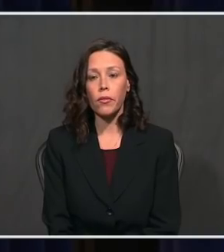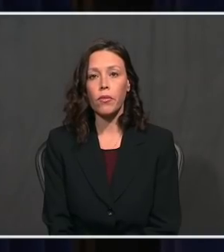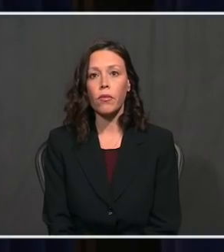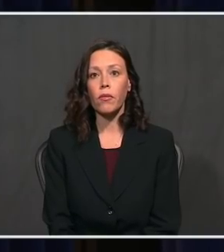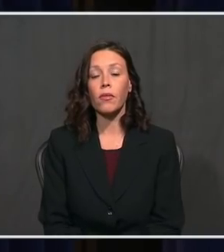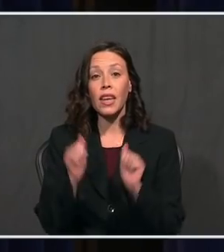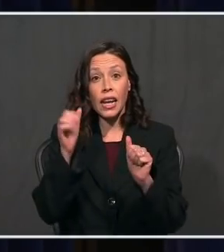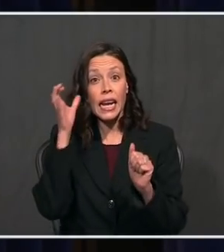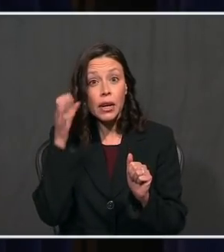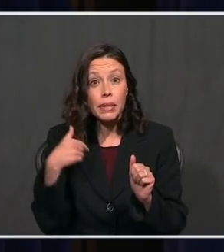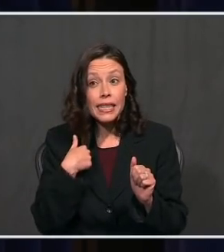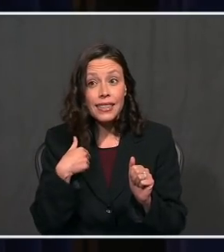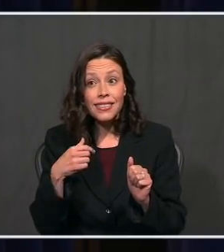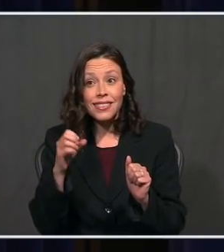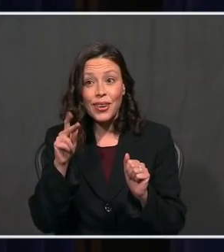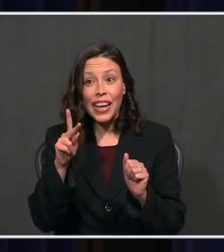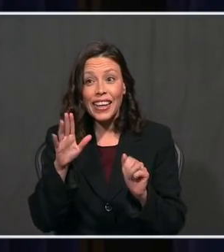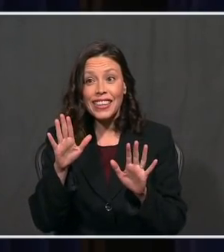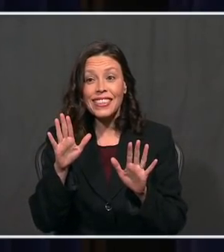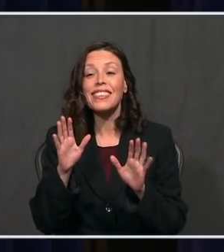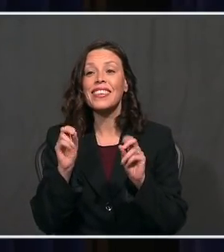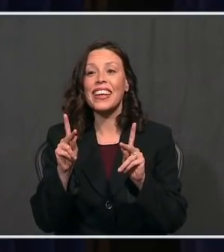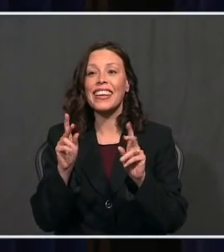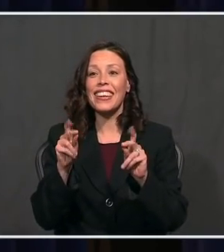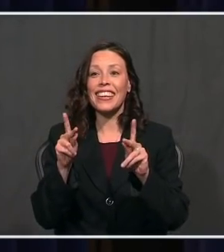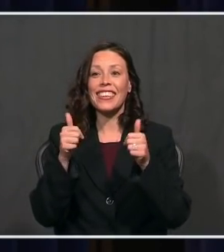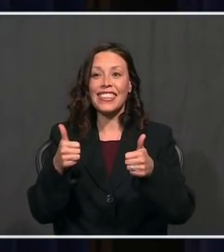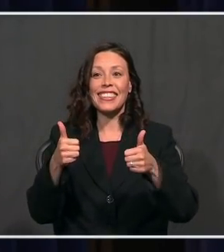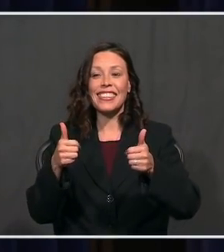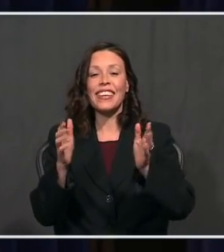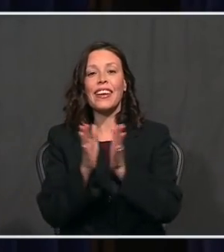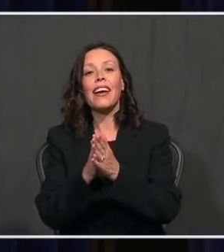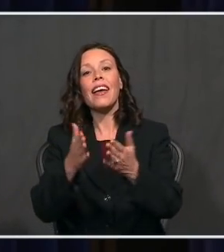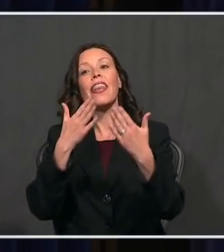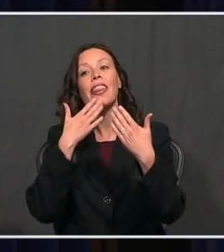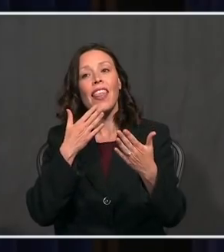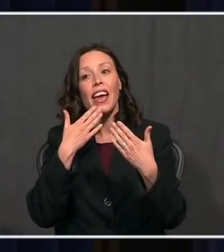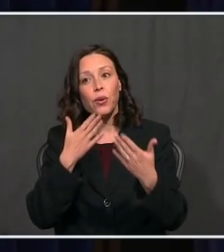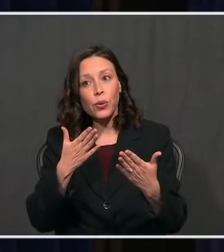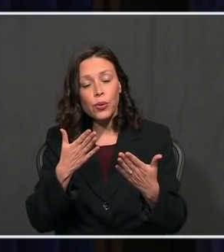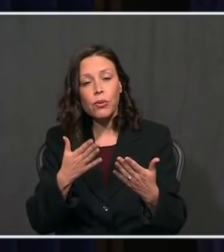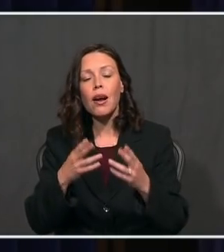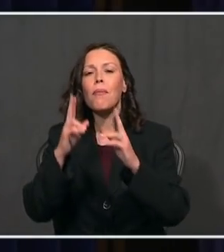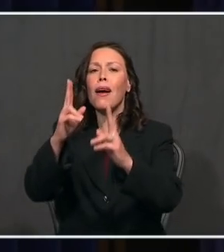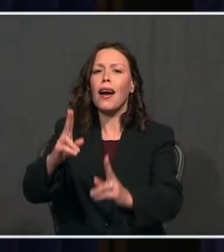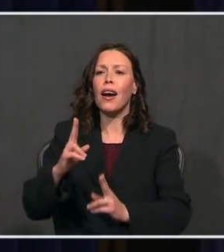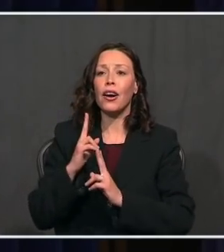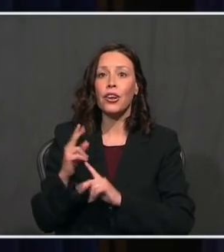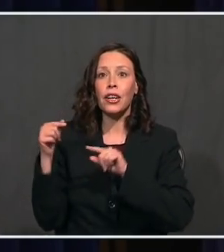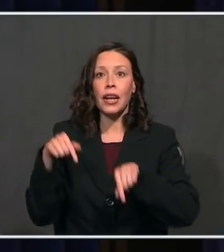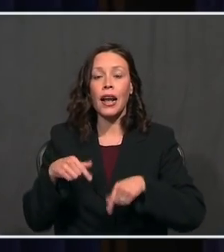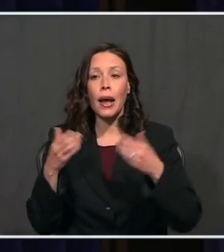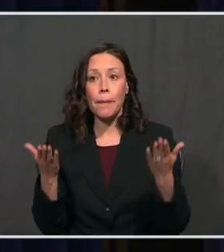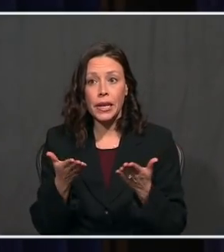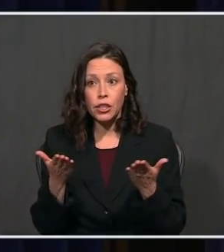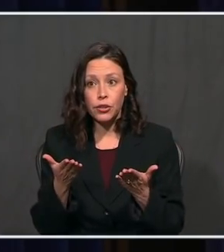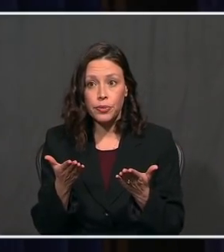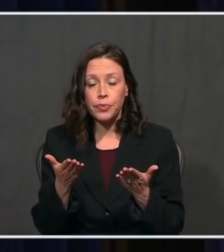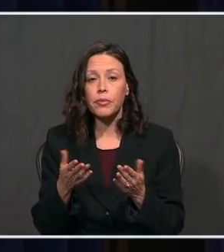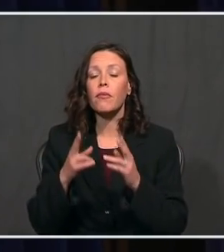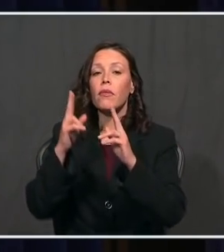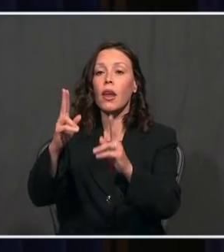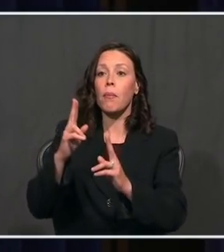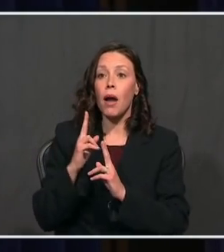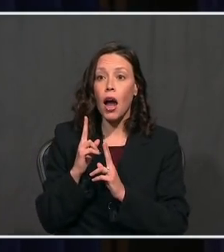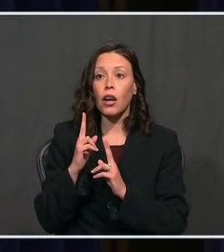Can everybody hear me all right? Great. Well, thank you, and it's a great honor to be here, and it's a great honor